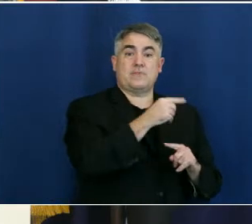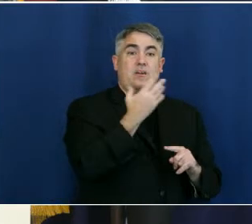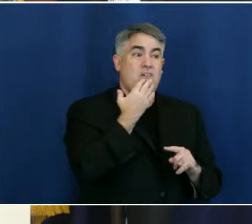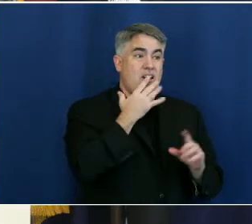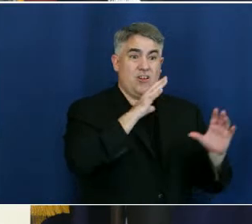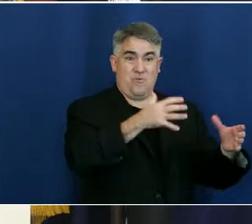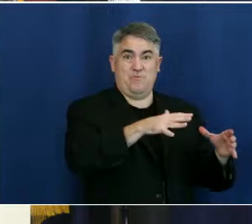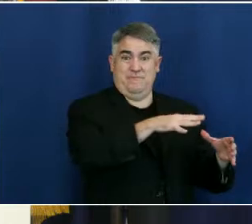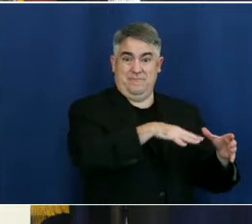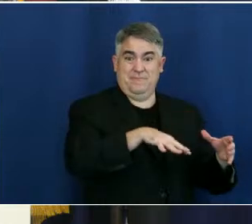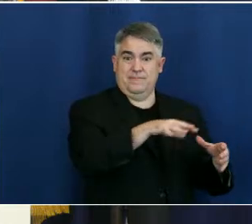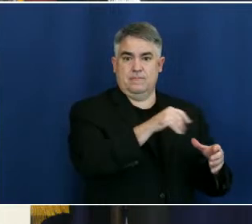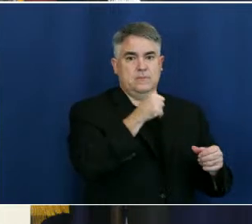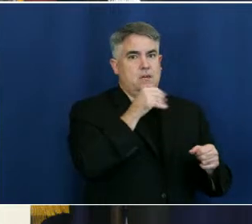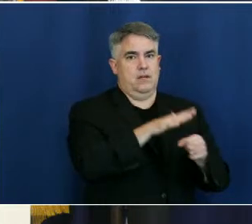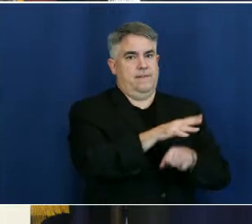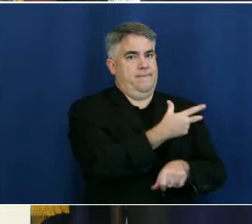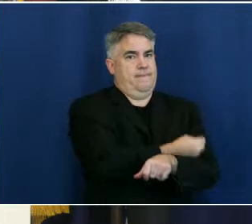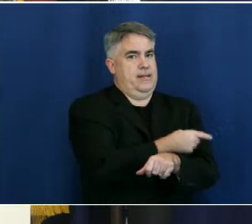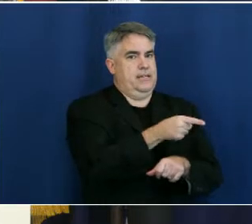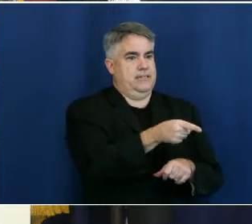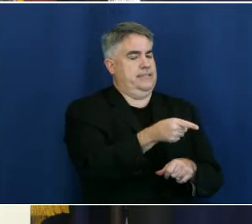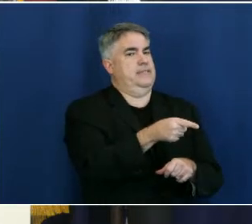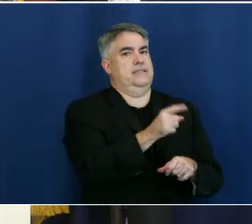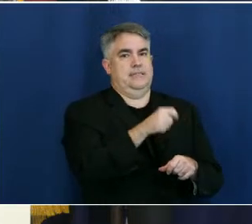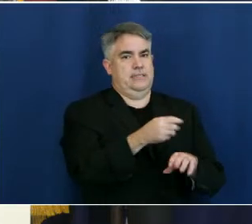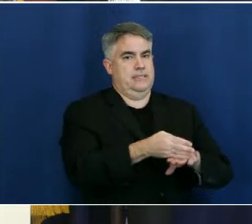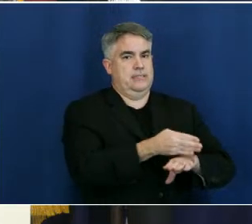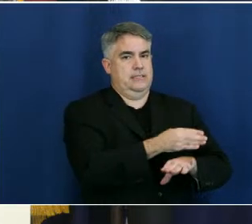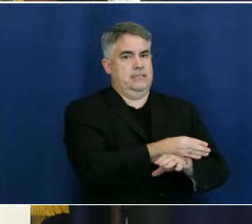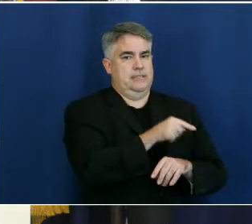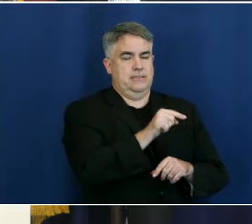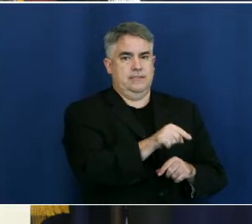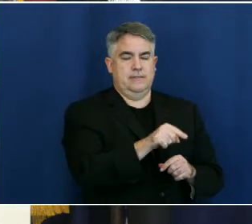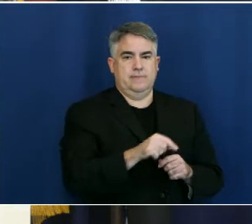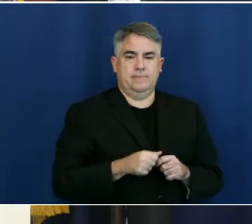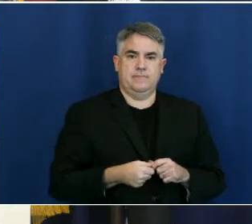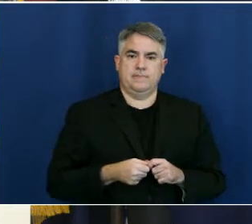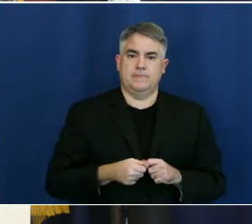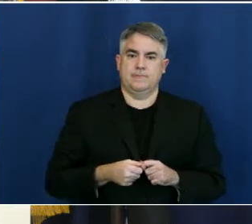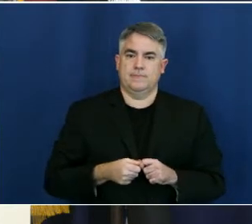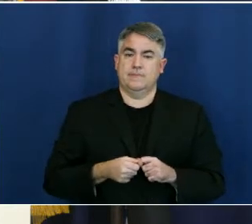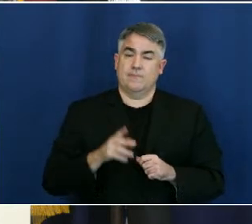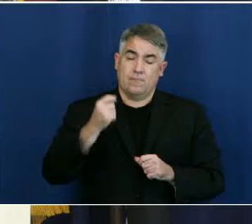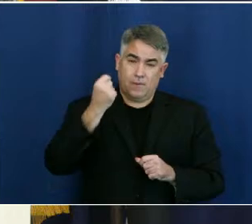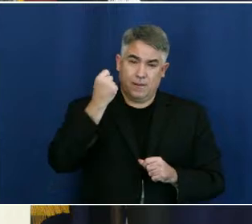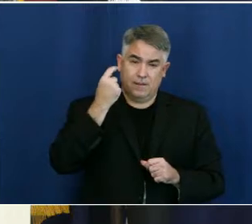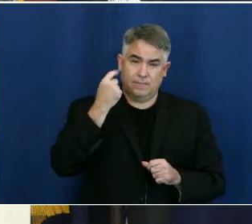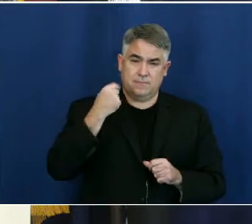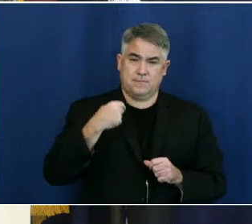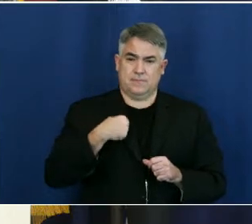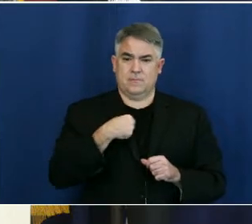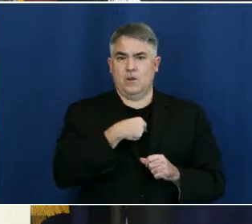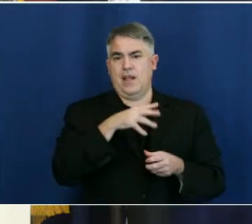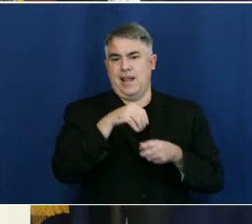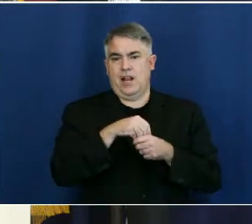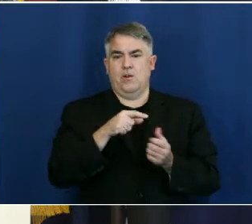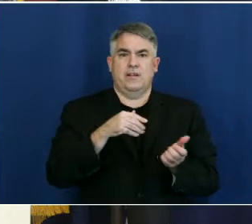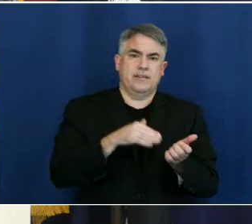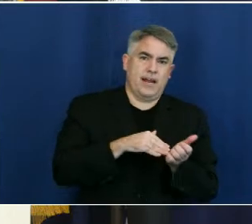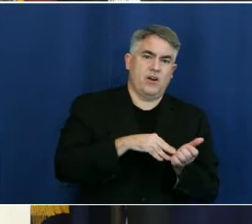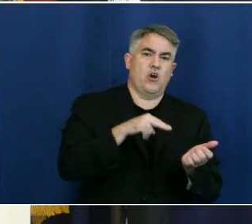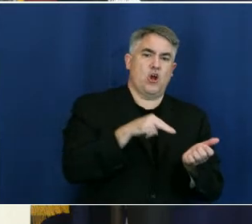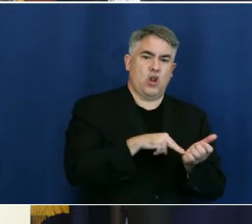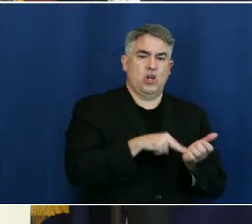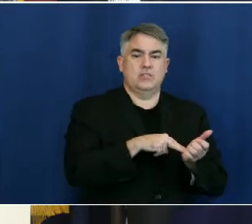are reflective of the different vaccination tiers and at the same time include our healthcare workers and seniors. On